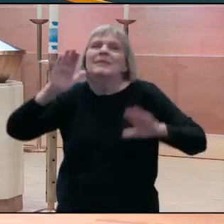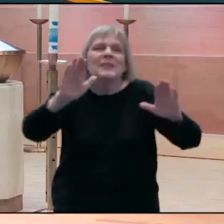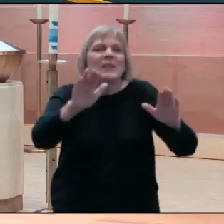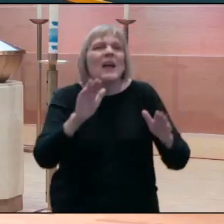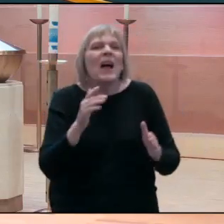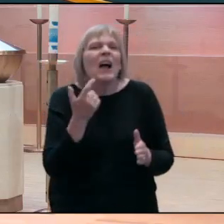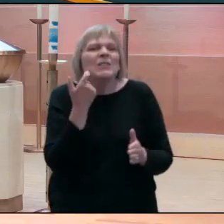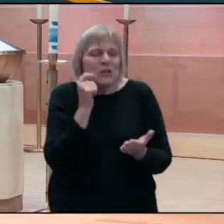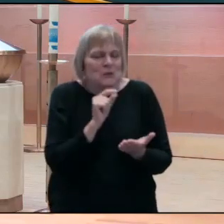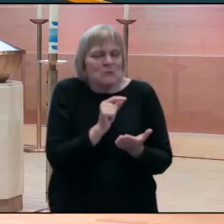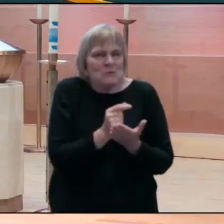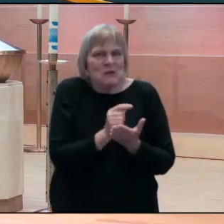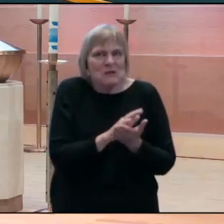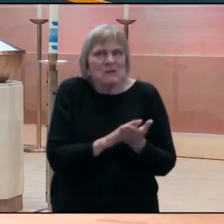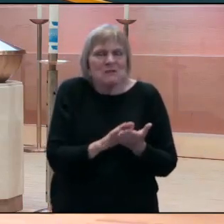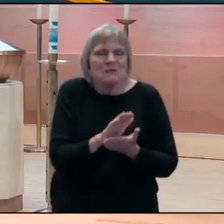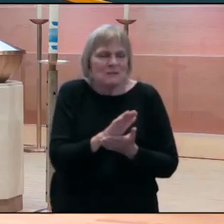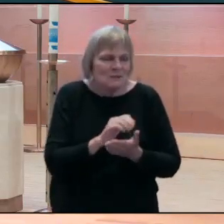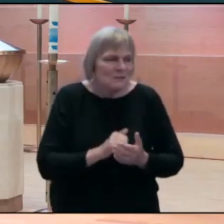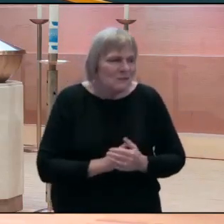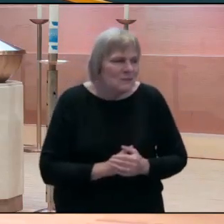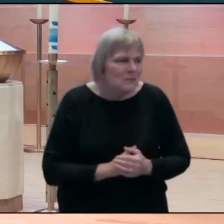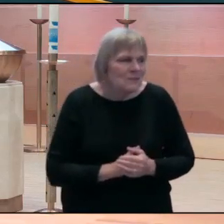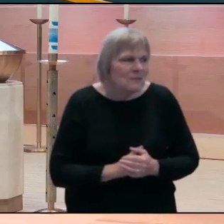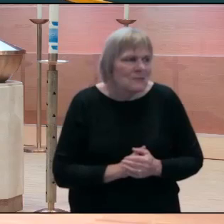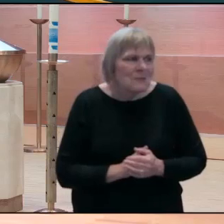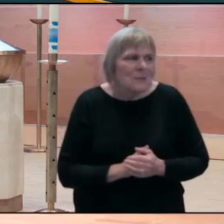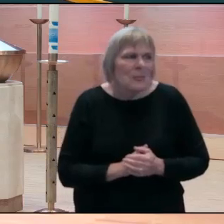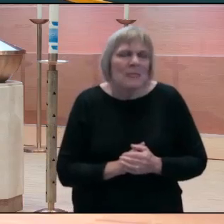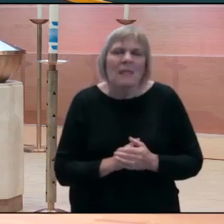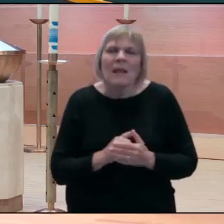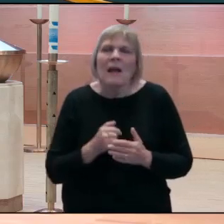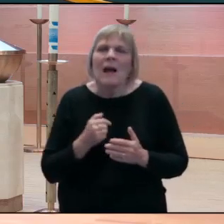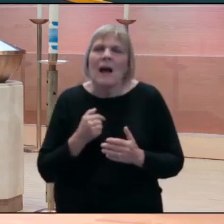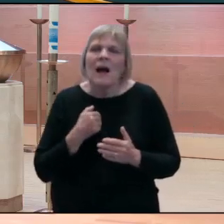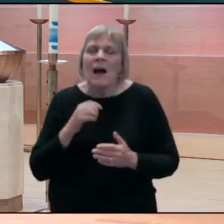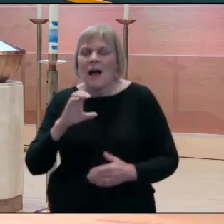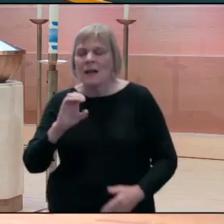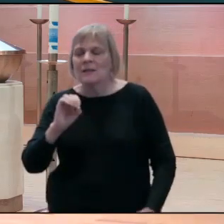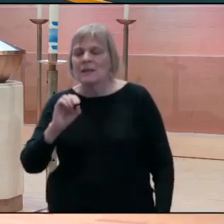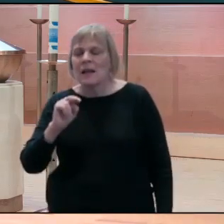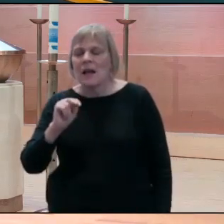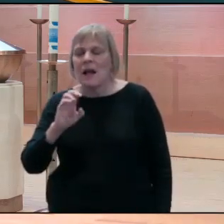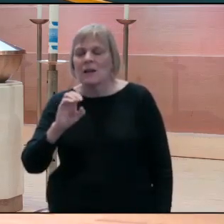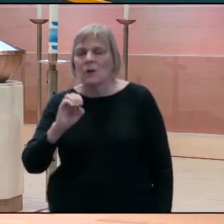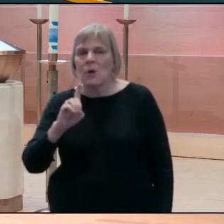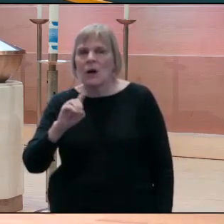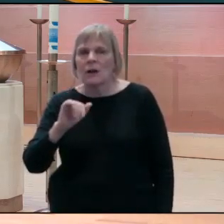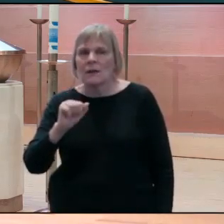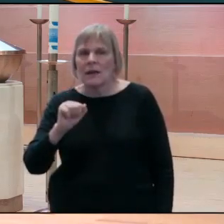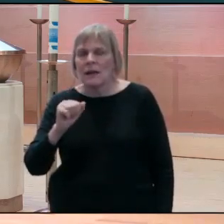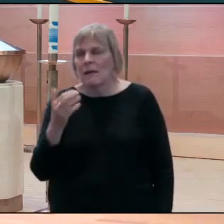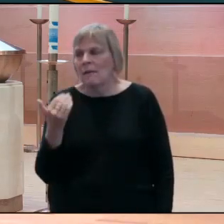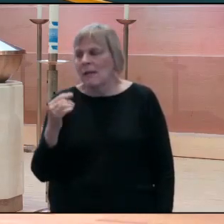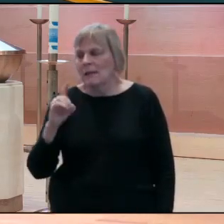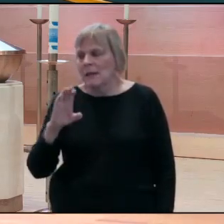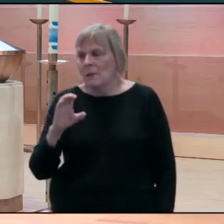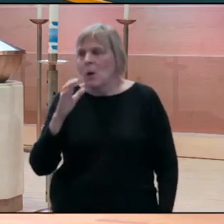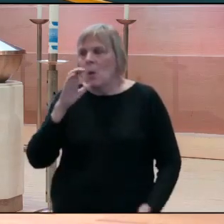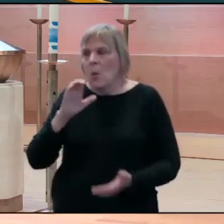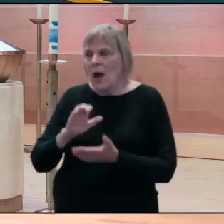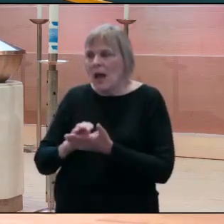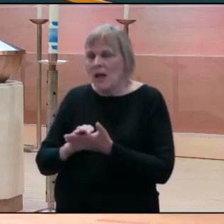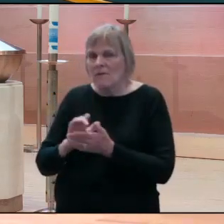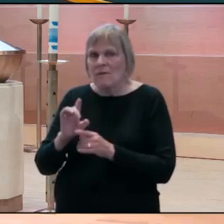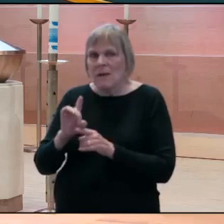fresh out of college, and I had just graduated from Concordia, Nebraska in December, and my wife and I had about an